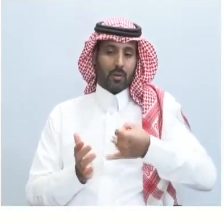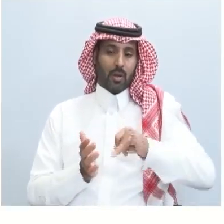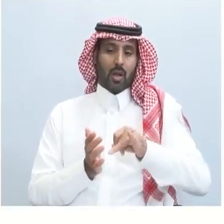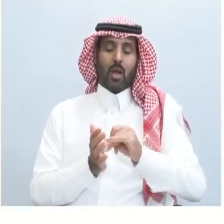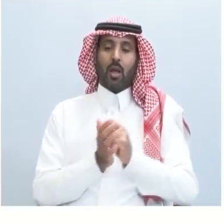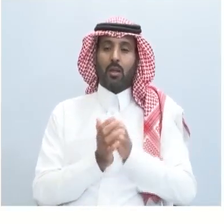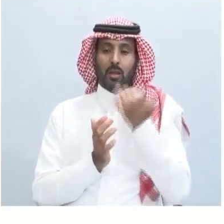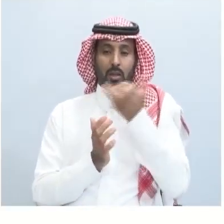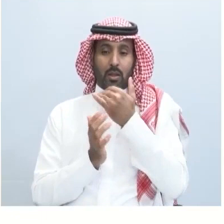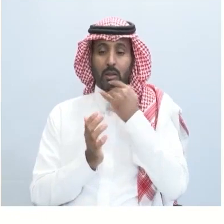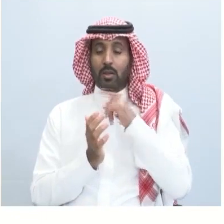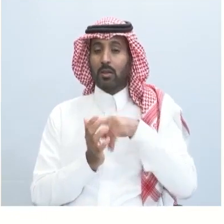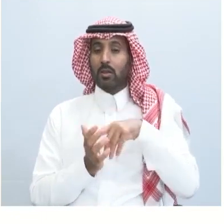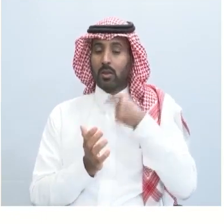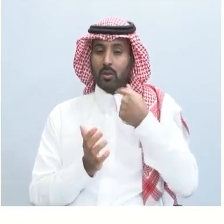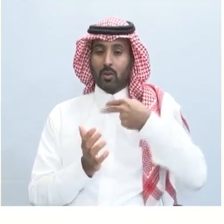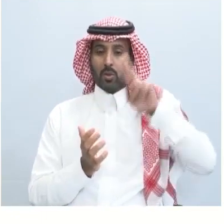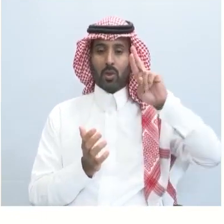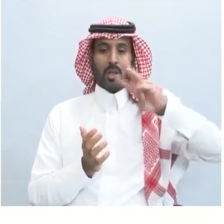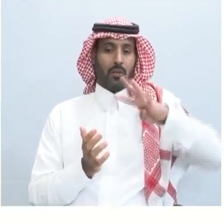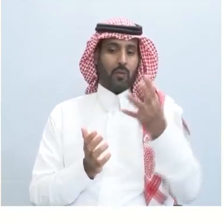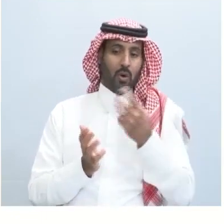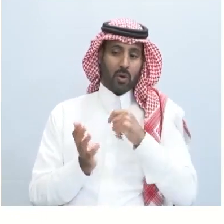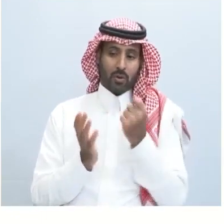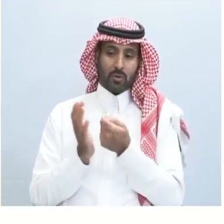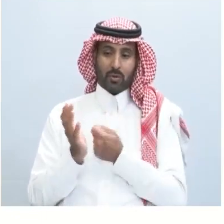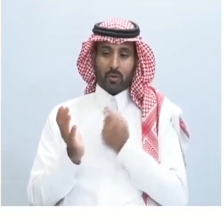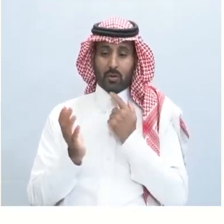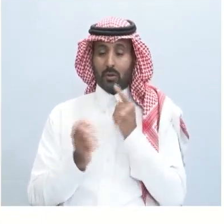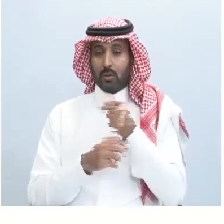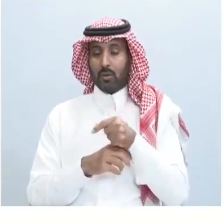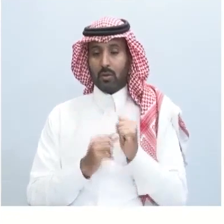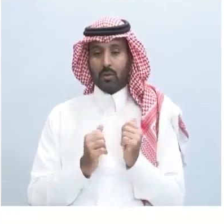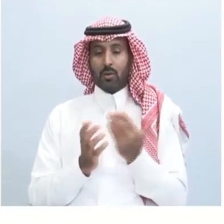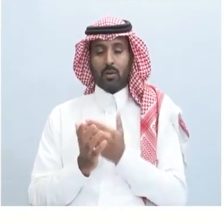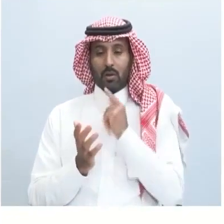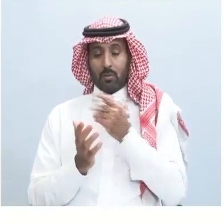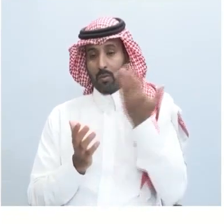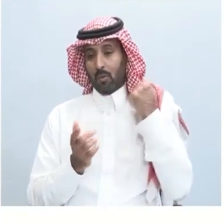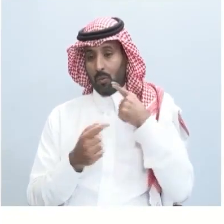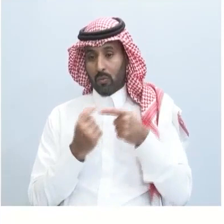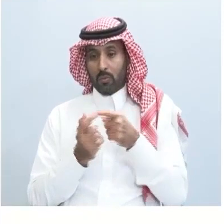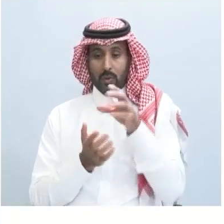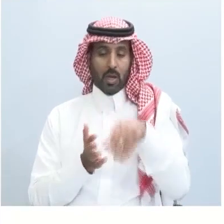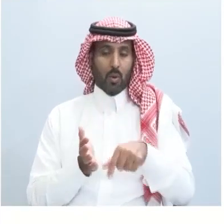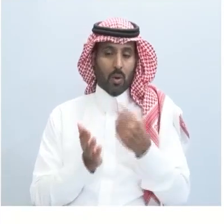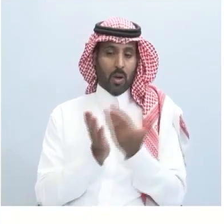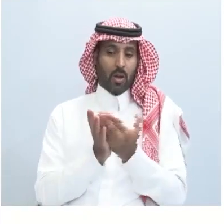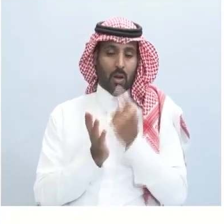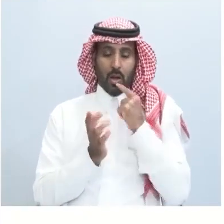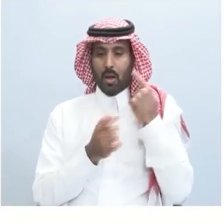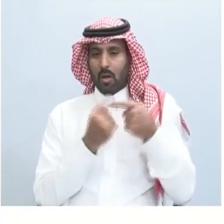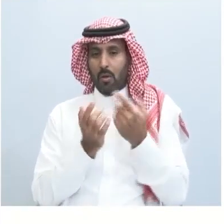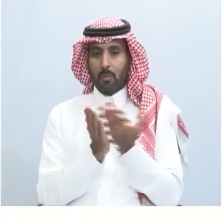Unit 4, Writing. So today we'll be learning much about writing. But before we jump to our lesson, if you remember